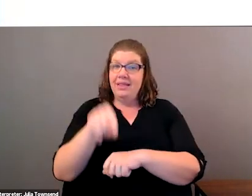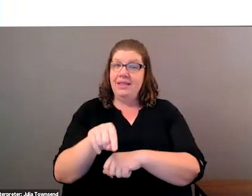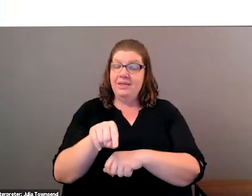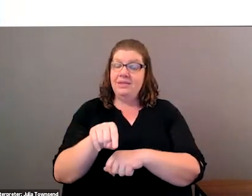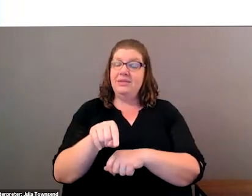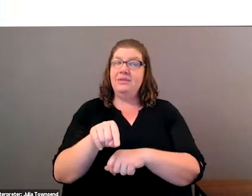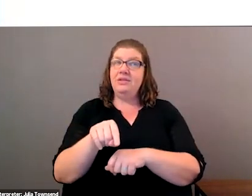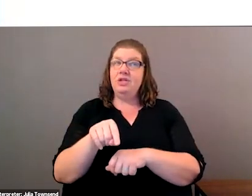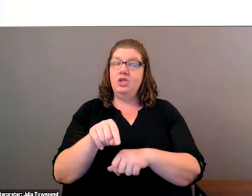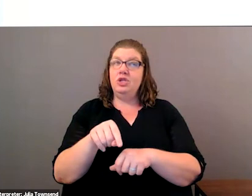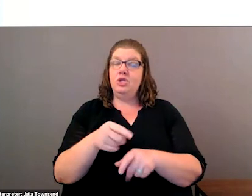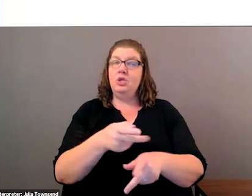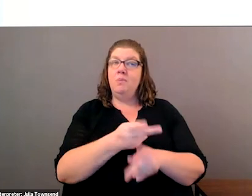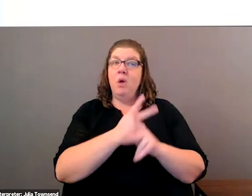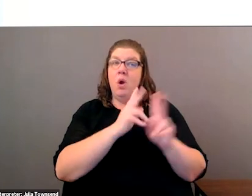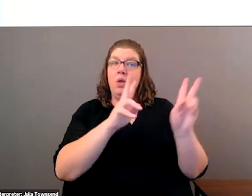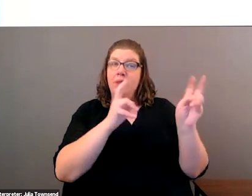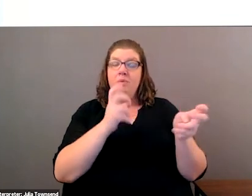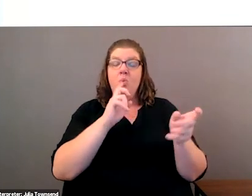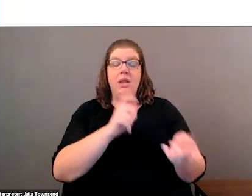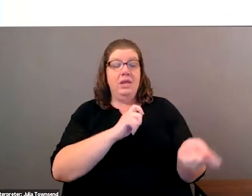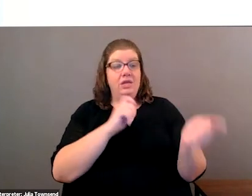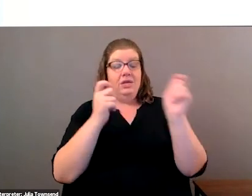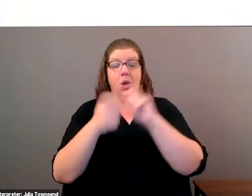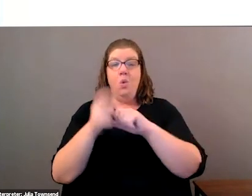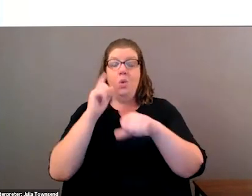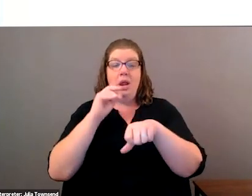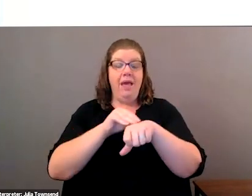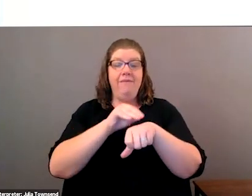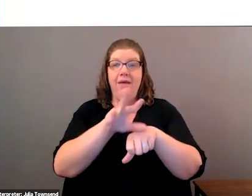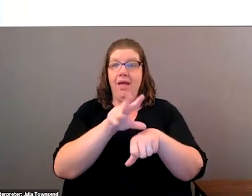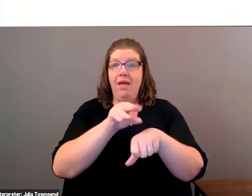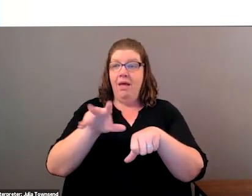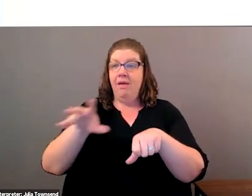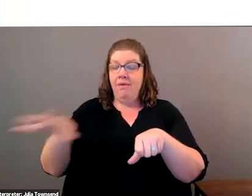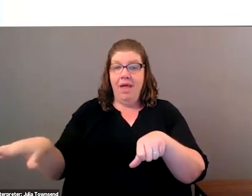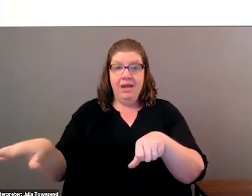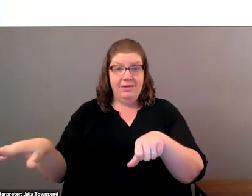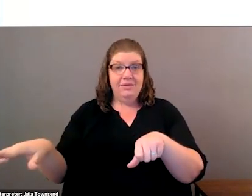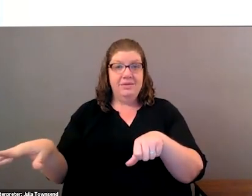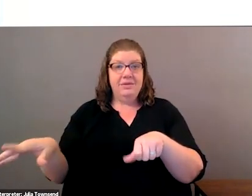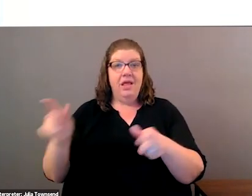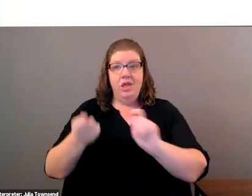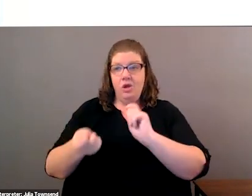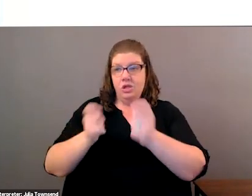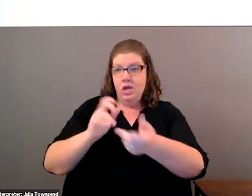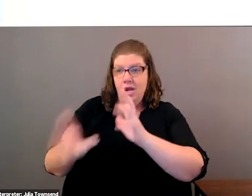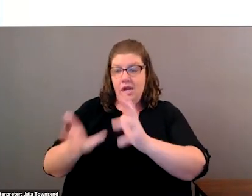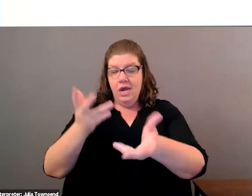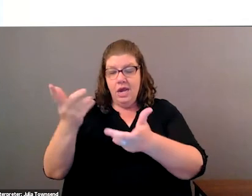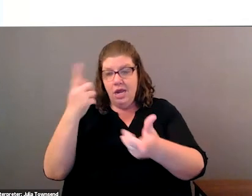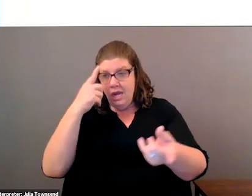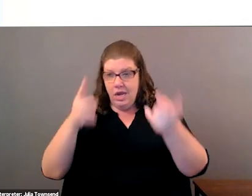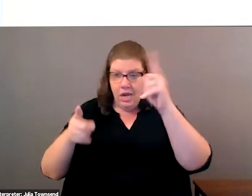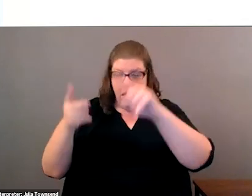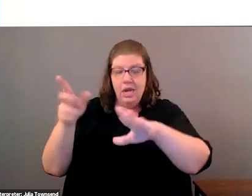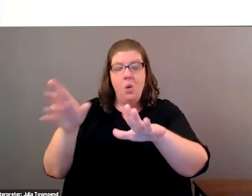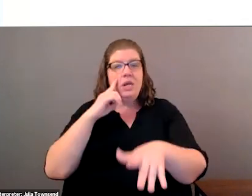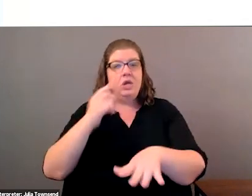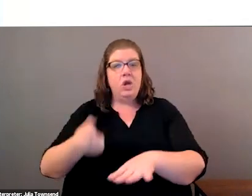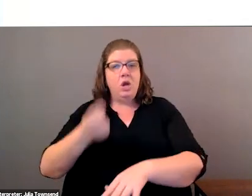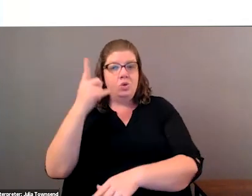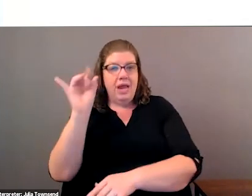from earlier in the night, they really do have ripple effects for folks, and there are trade-offs sometimes in making these decisions, and so we need to understand those